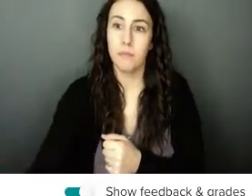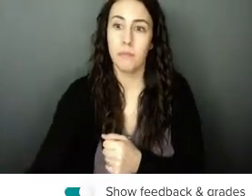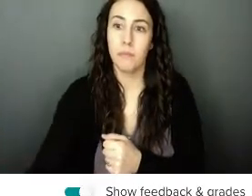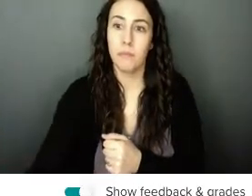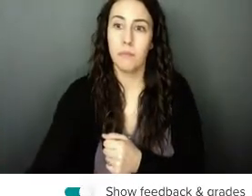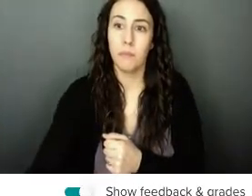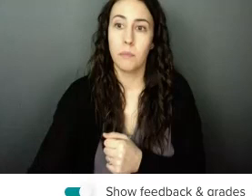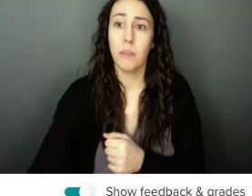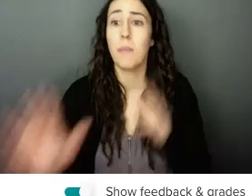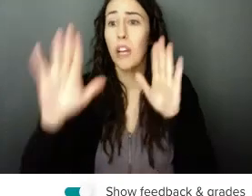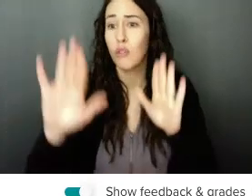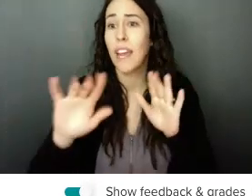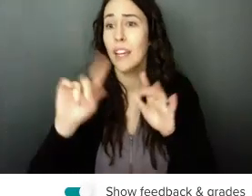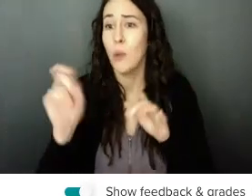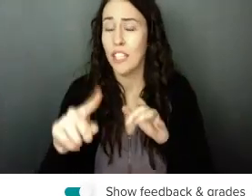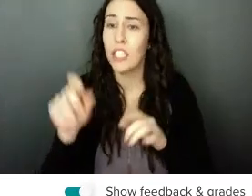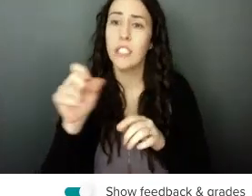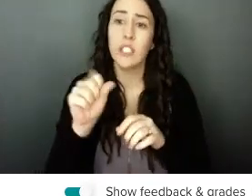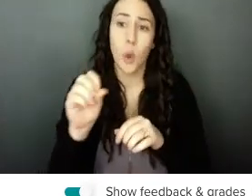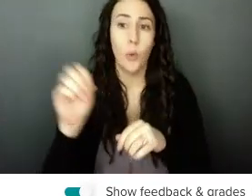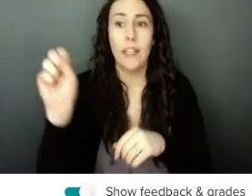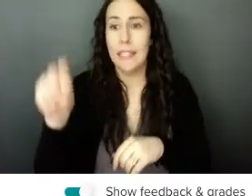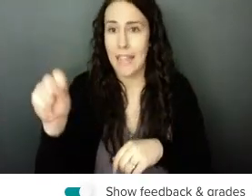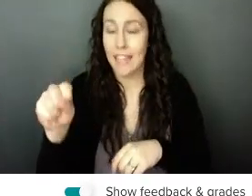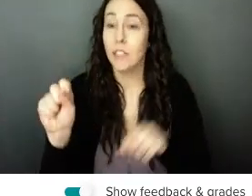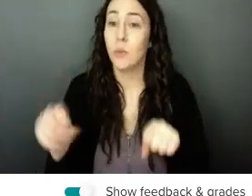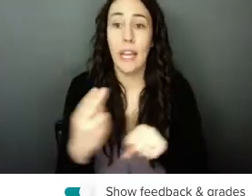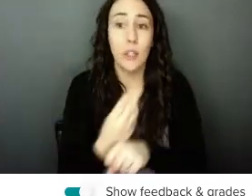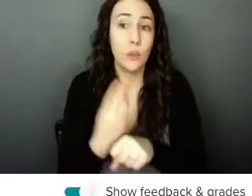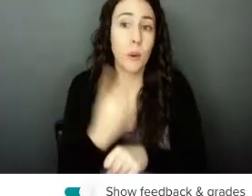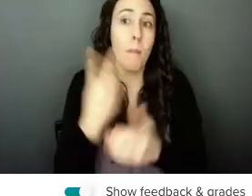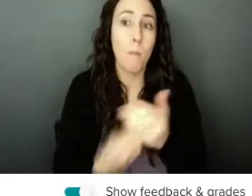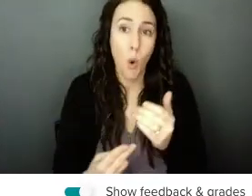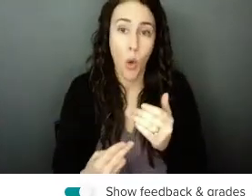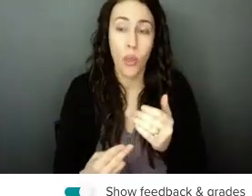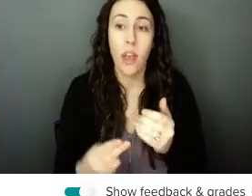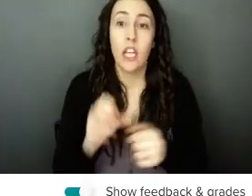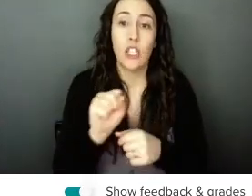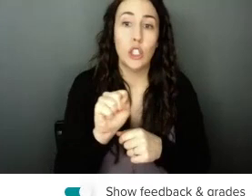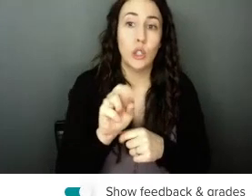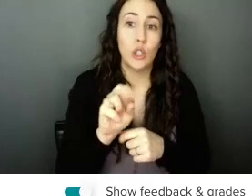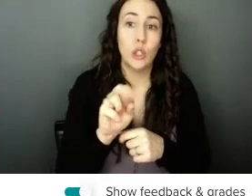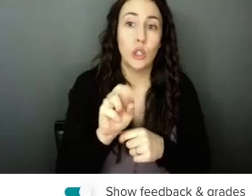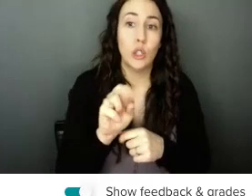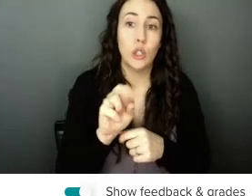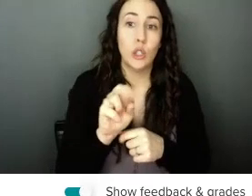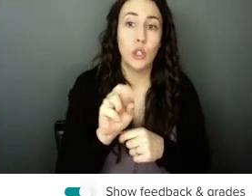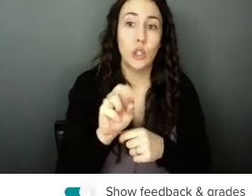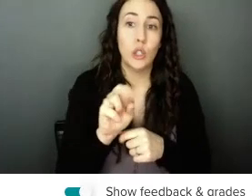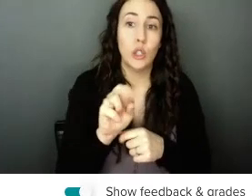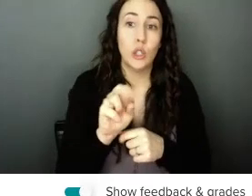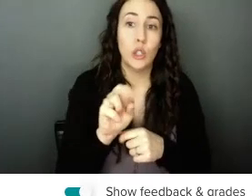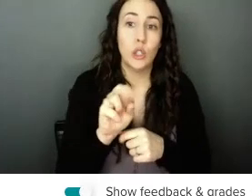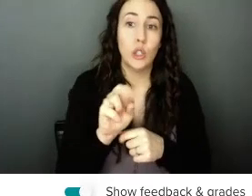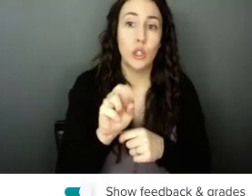But great question. So yes, there are, you can use both Studio as well as GoReact within the